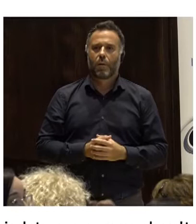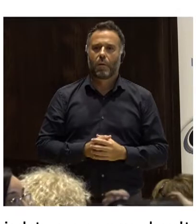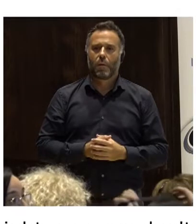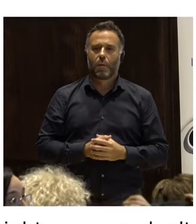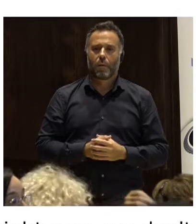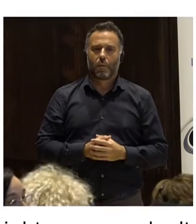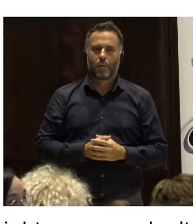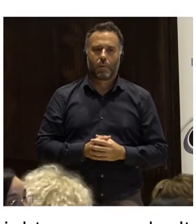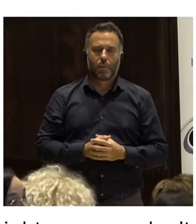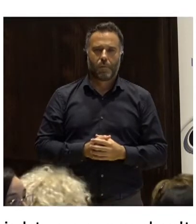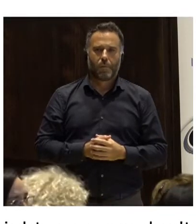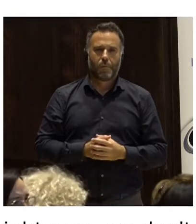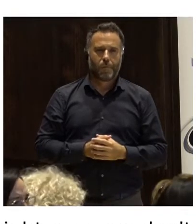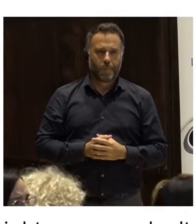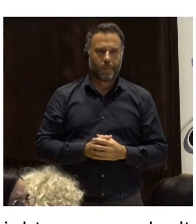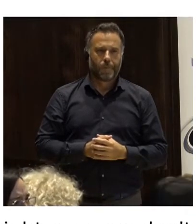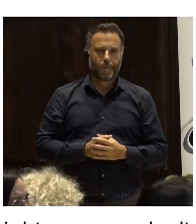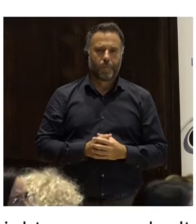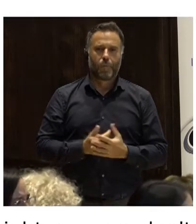gap of the knowledge we have?